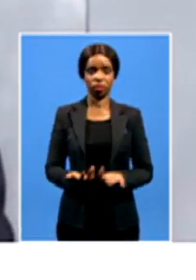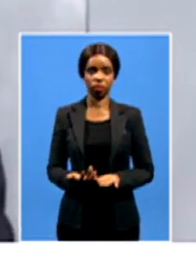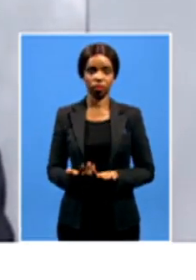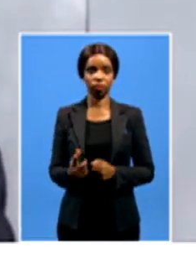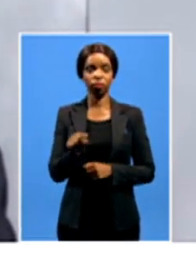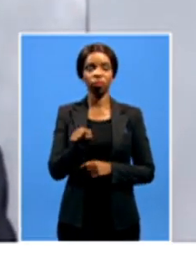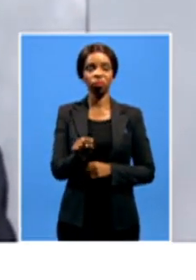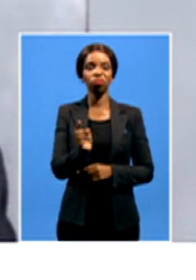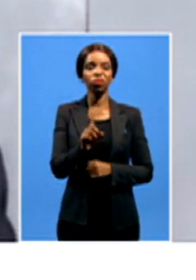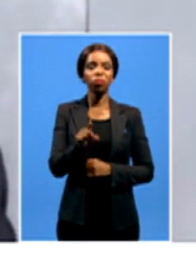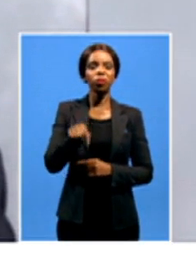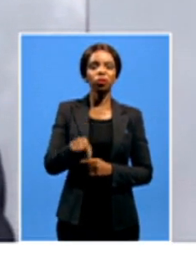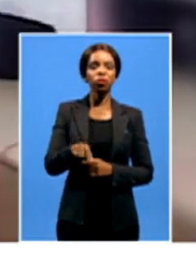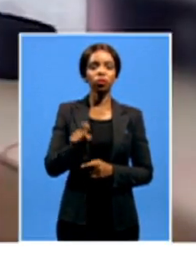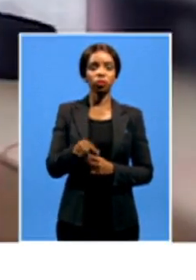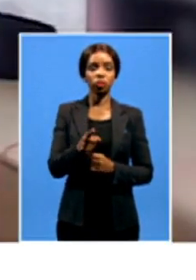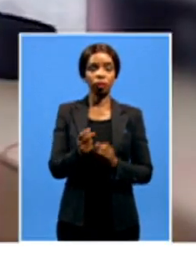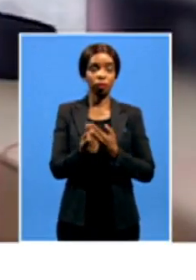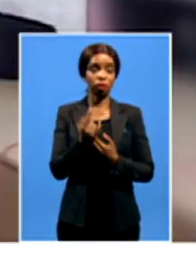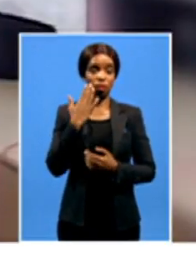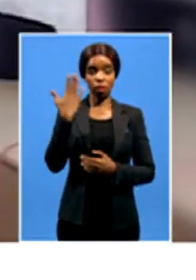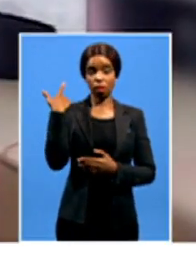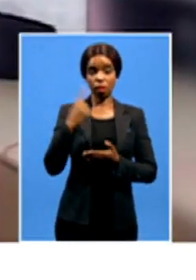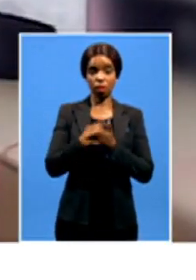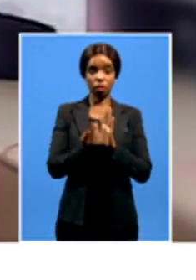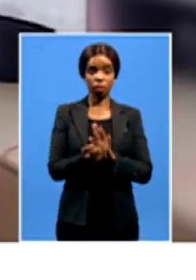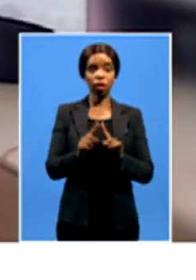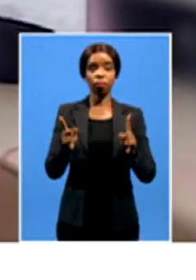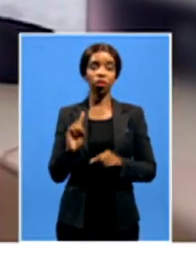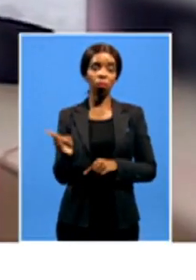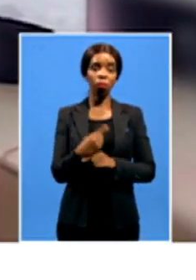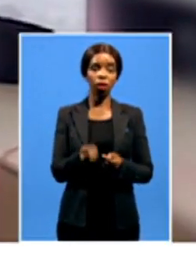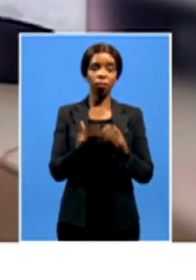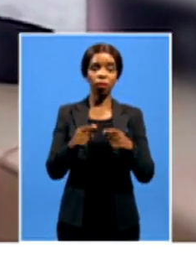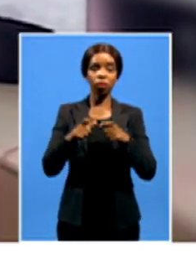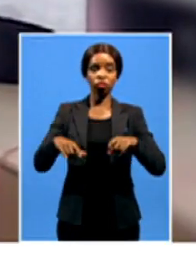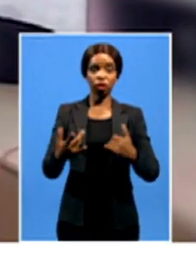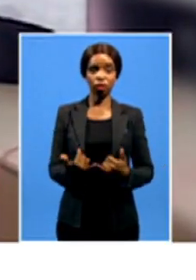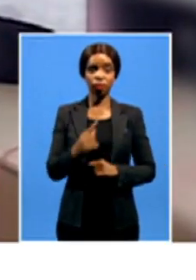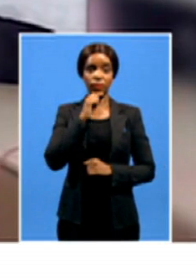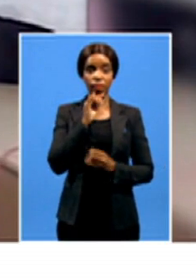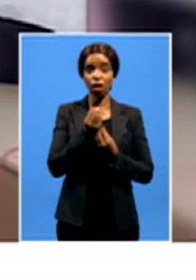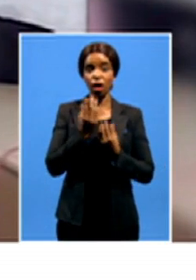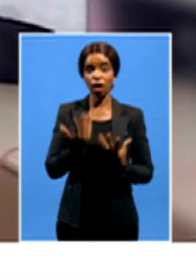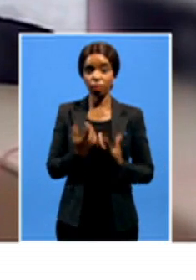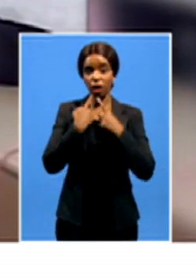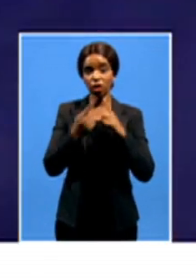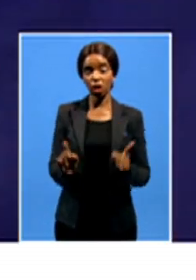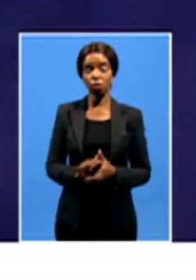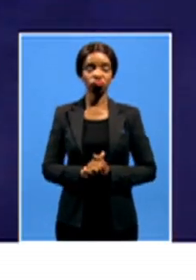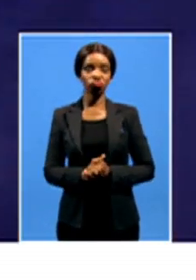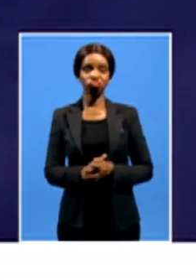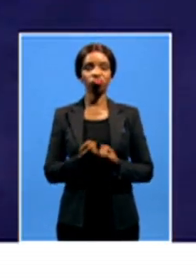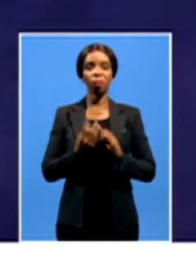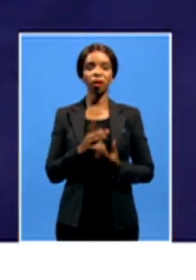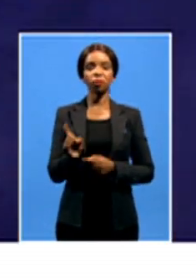which announced its bankruptcy last week, also received a cheque this morning. How much wasn't disclosed. Many of the big